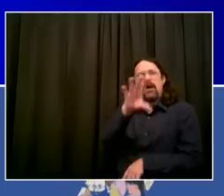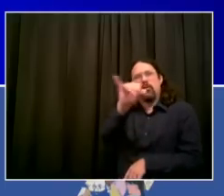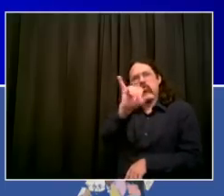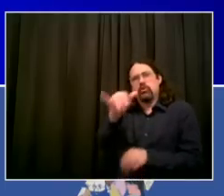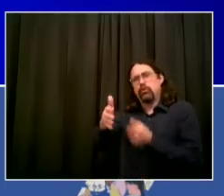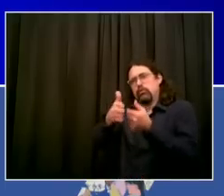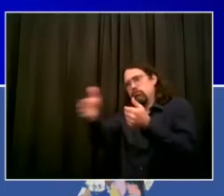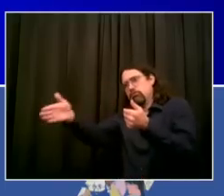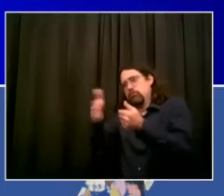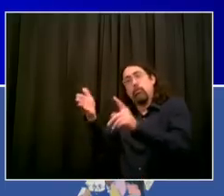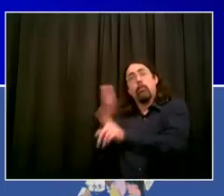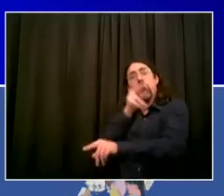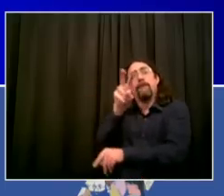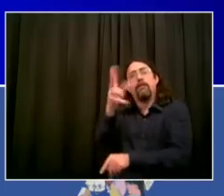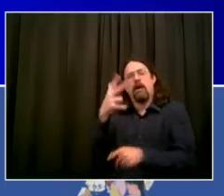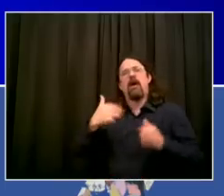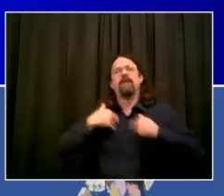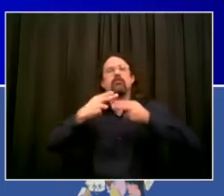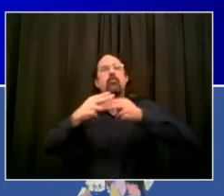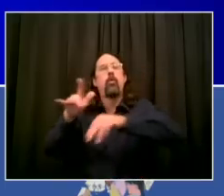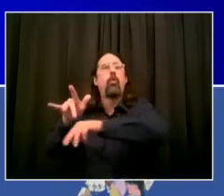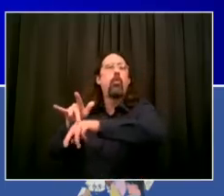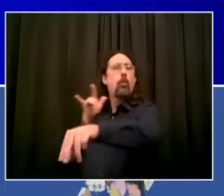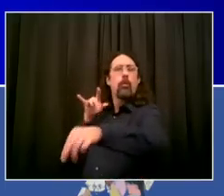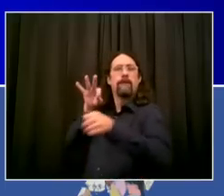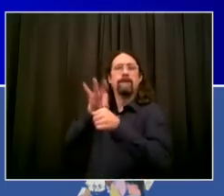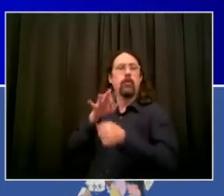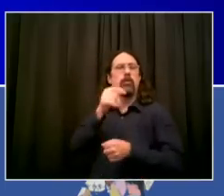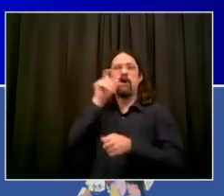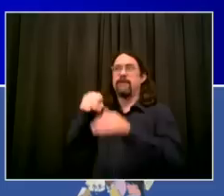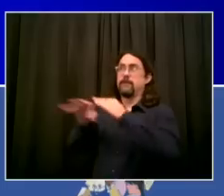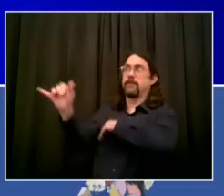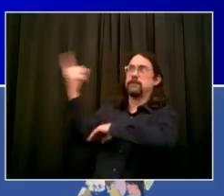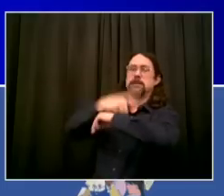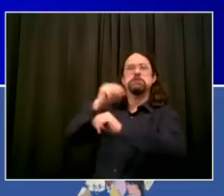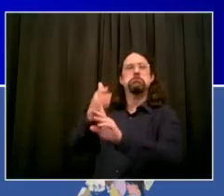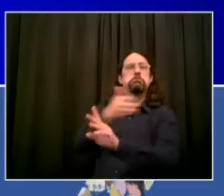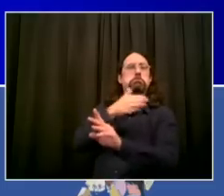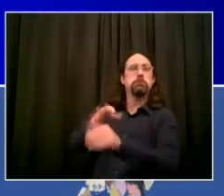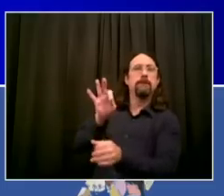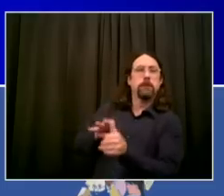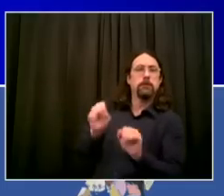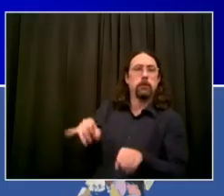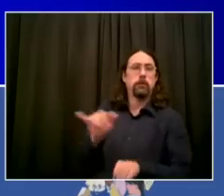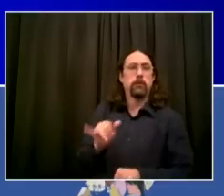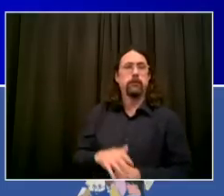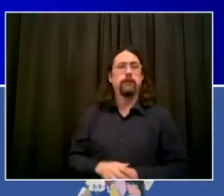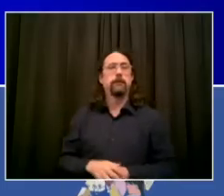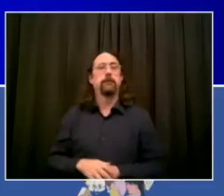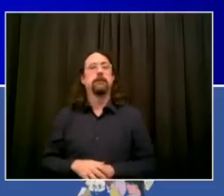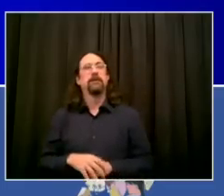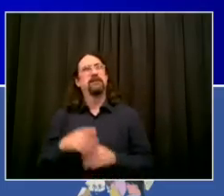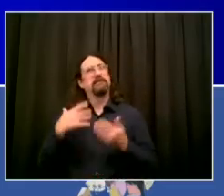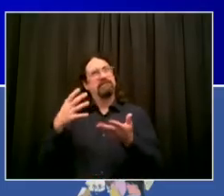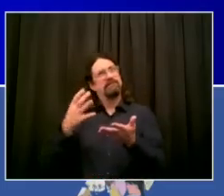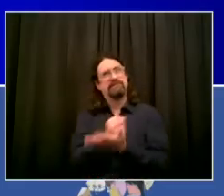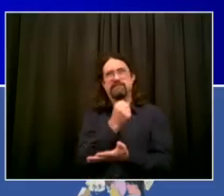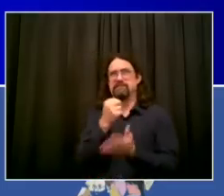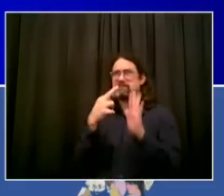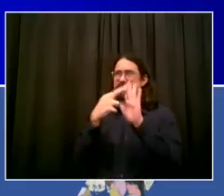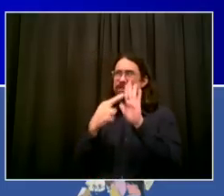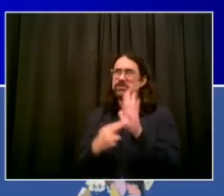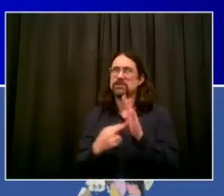application, and you have to get that application postmarked by tomorrow, October 9th, when you mail it in. You can also download a registration form